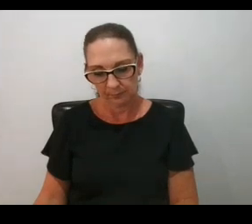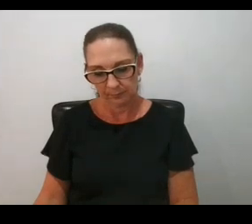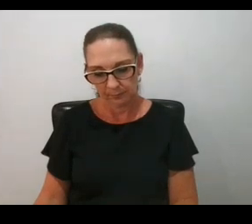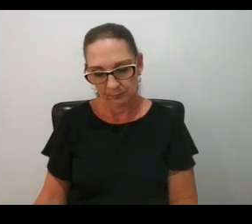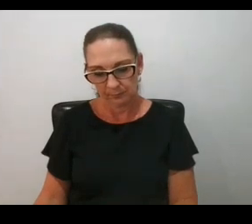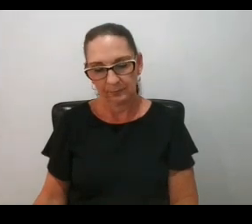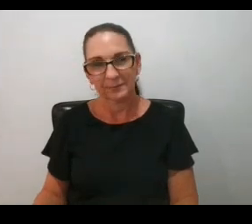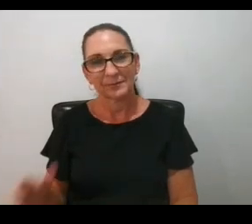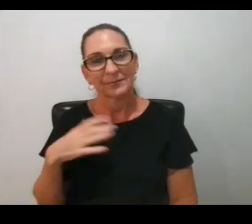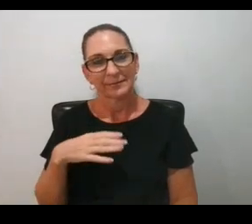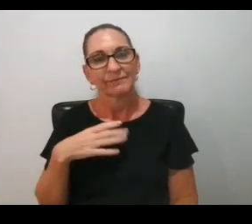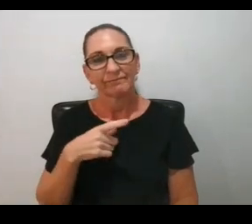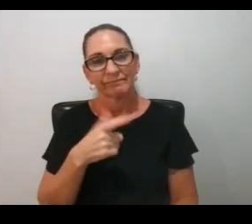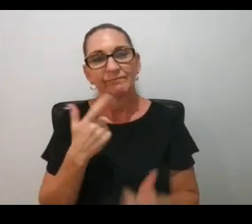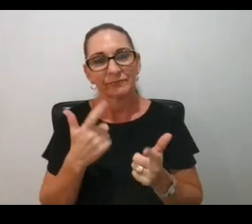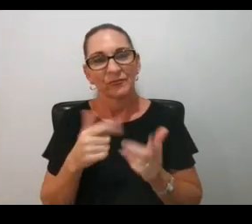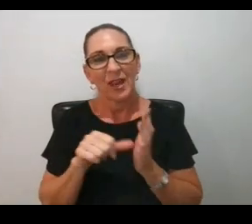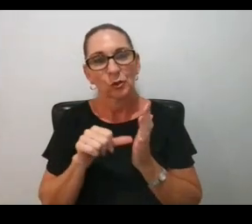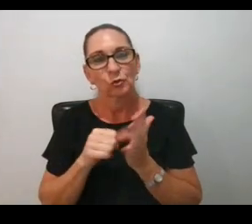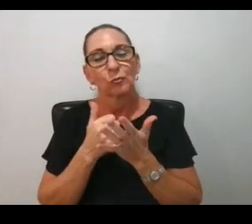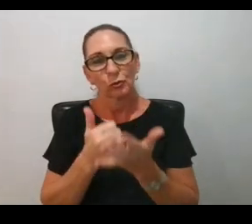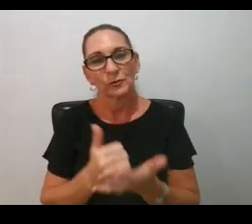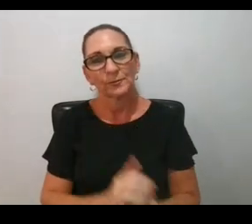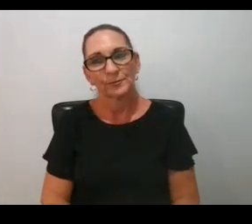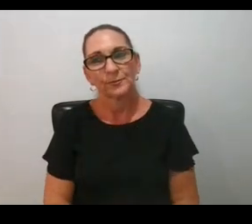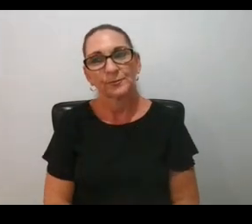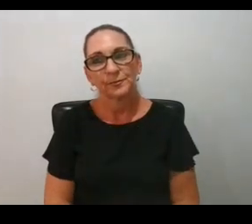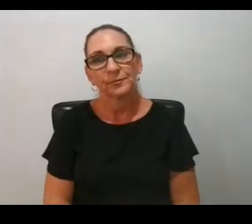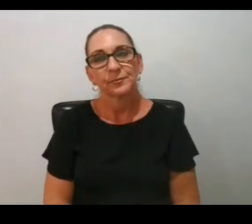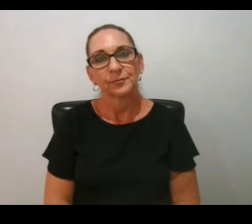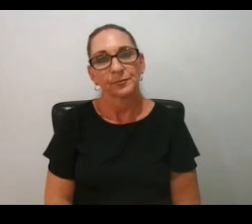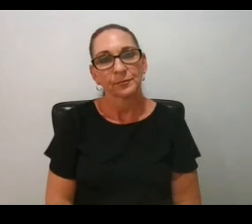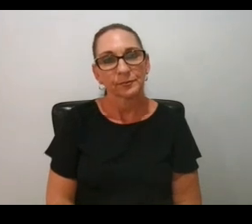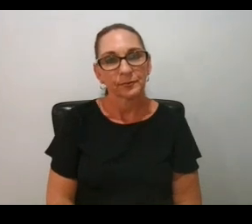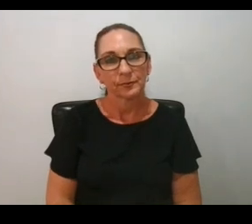going on. All right, so I'll close that one off.